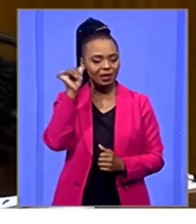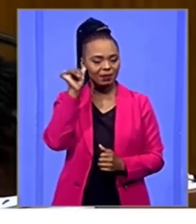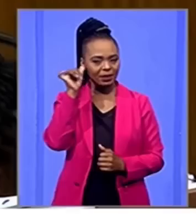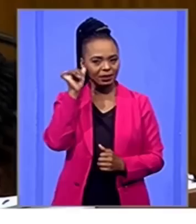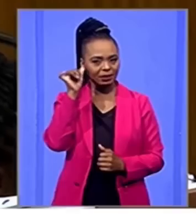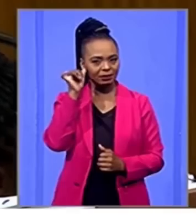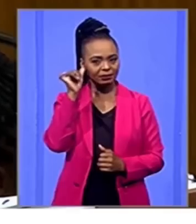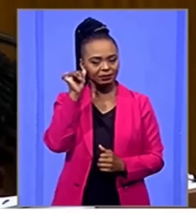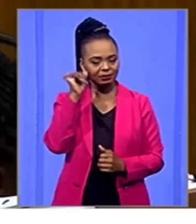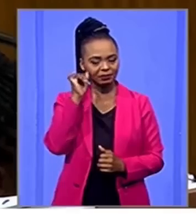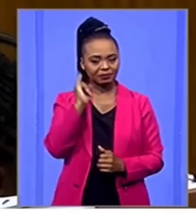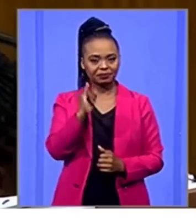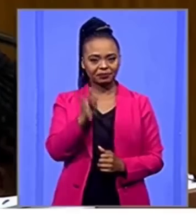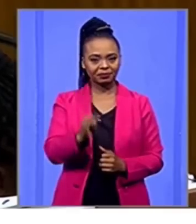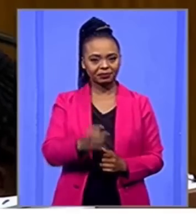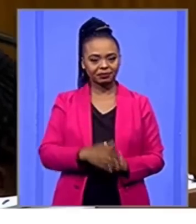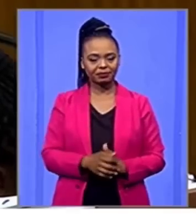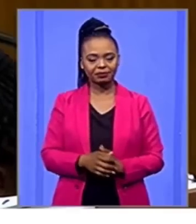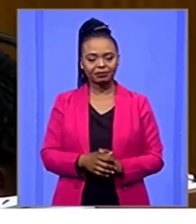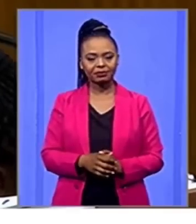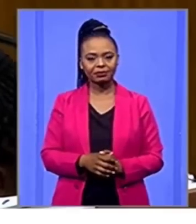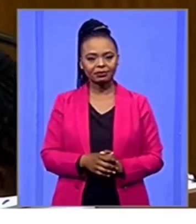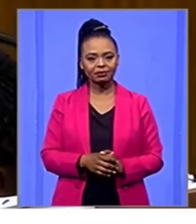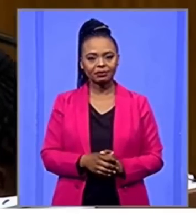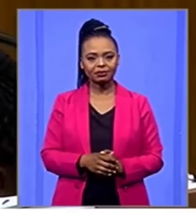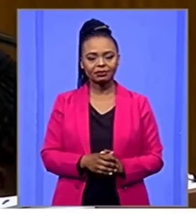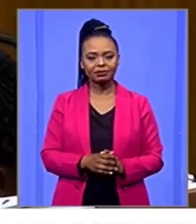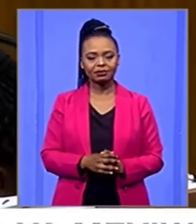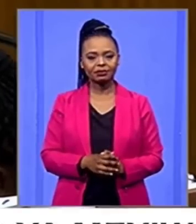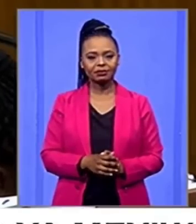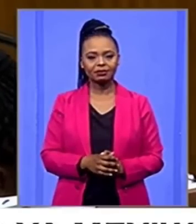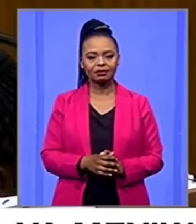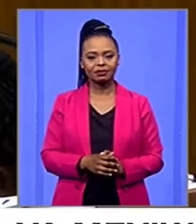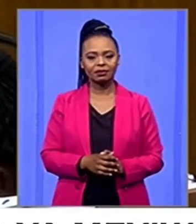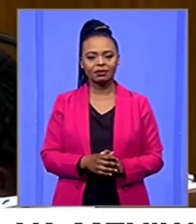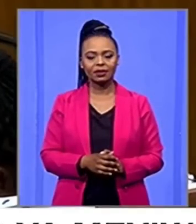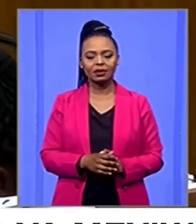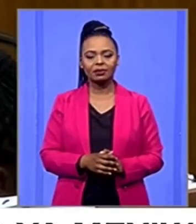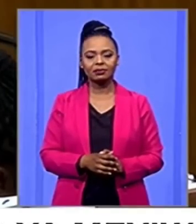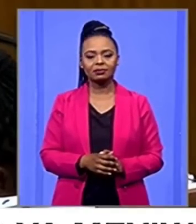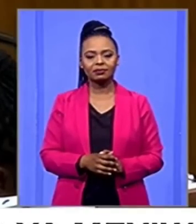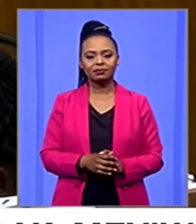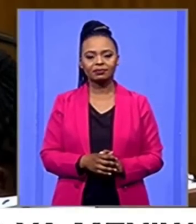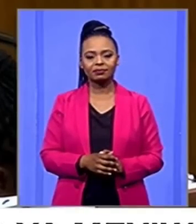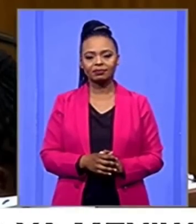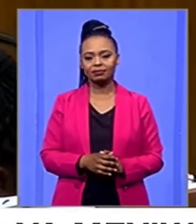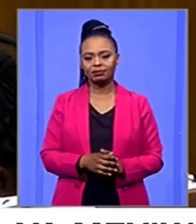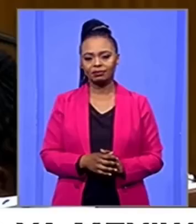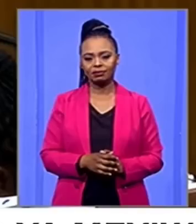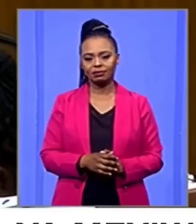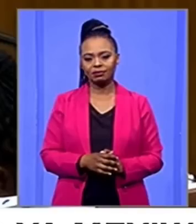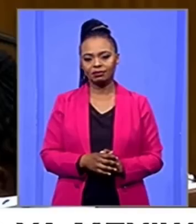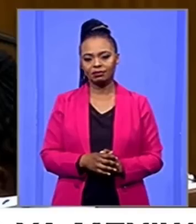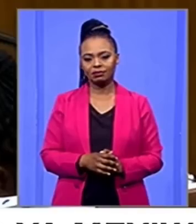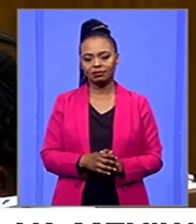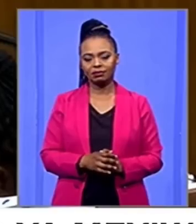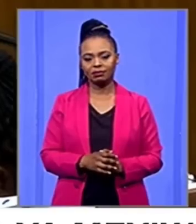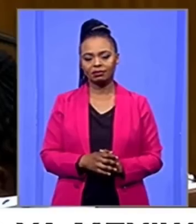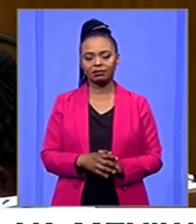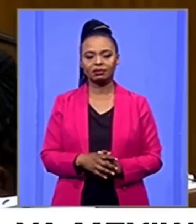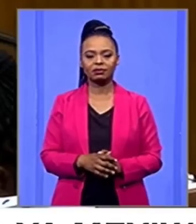mother and Thomas' father, had this tendency of pointing out an innocent